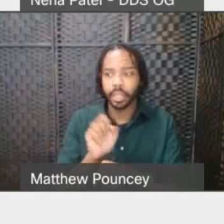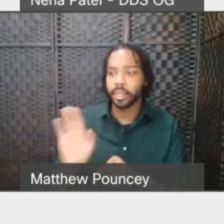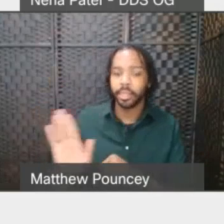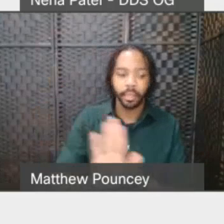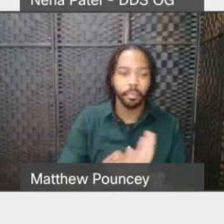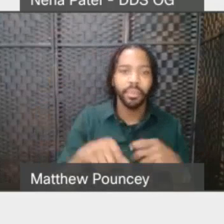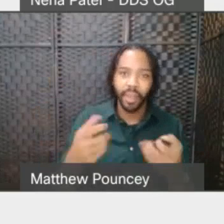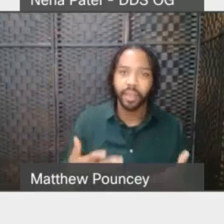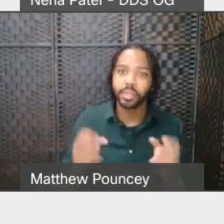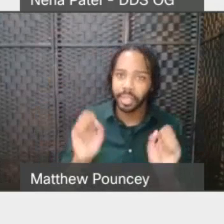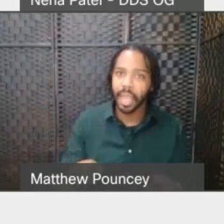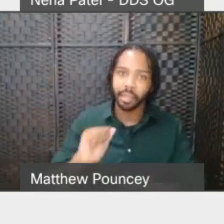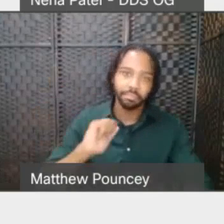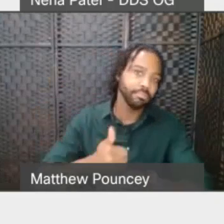own.